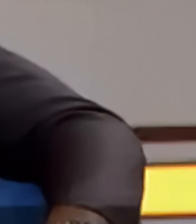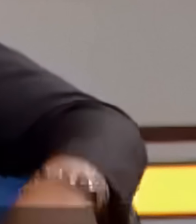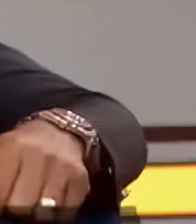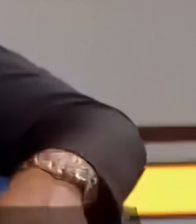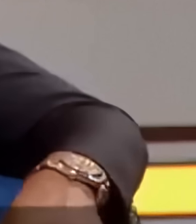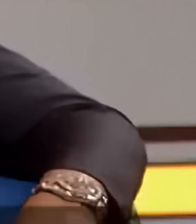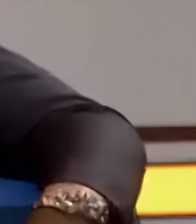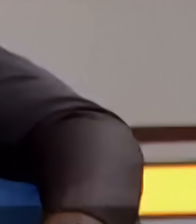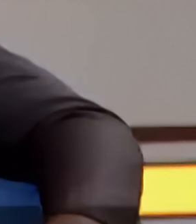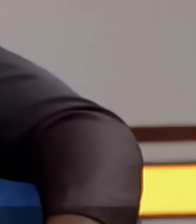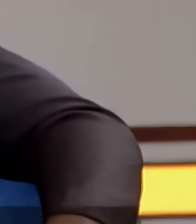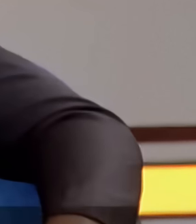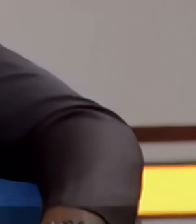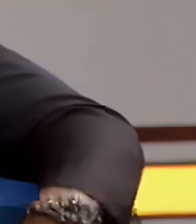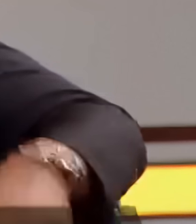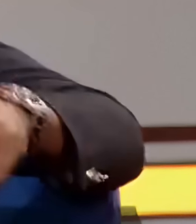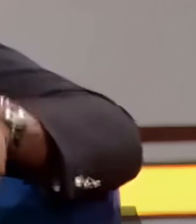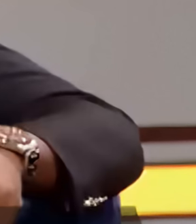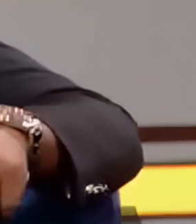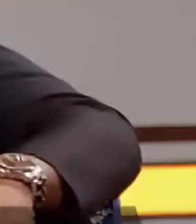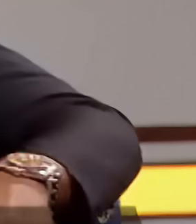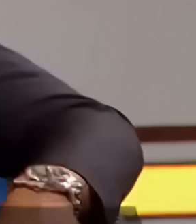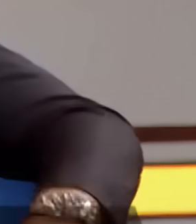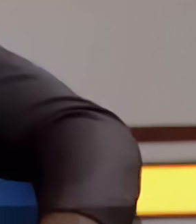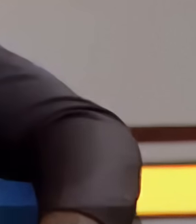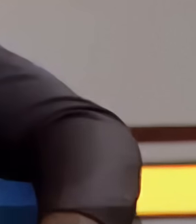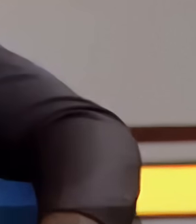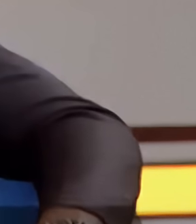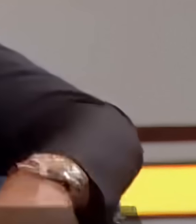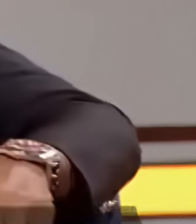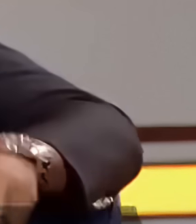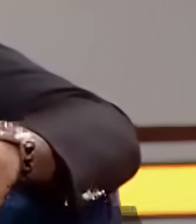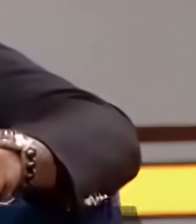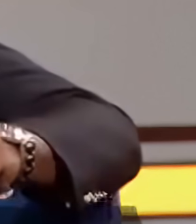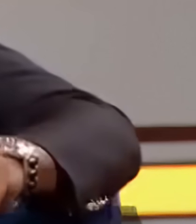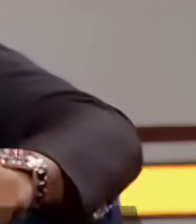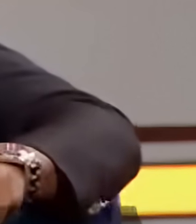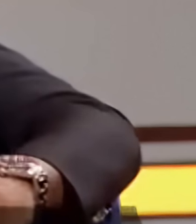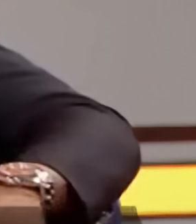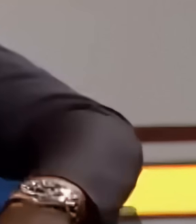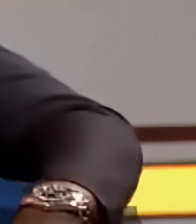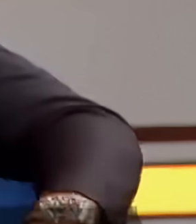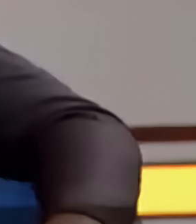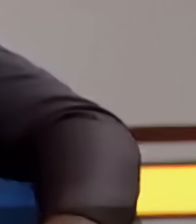committee's term, they must know that at the end of the day, when